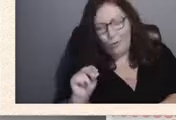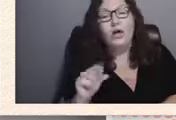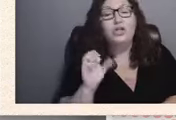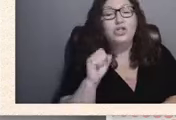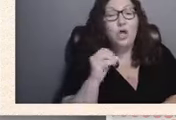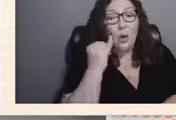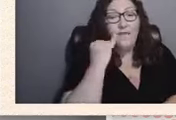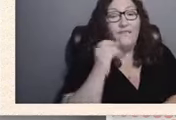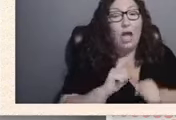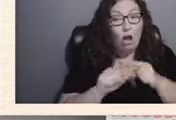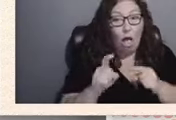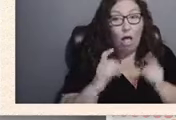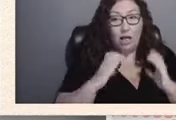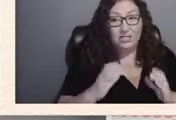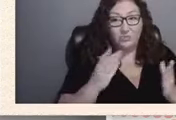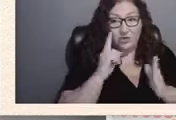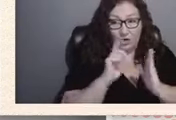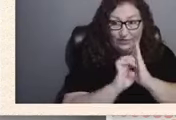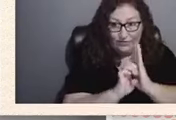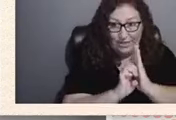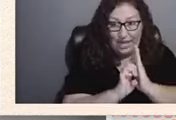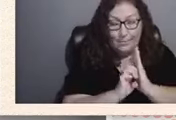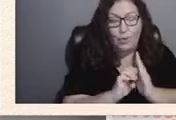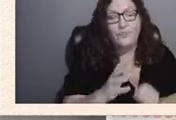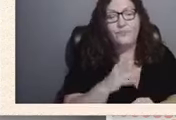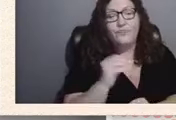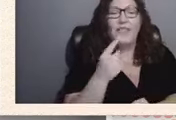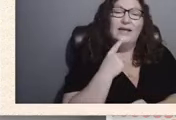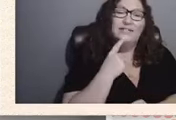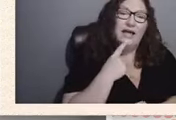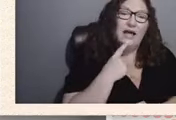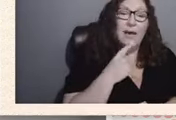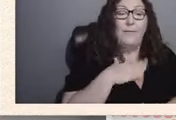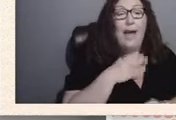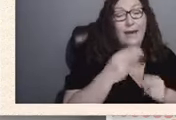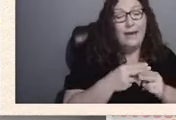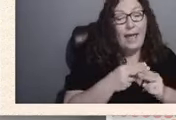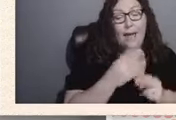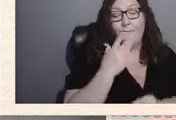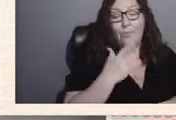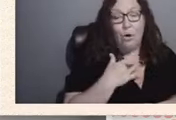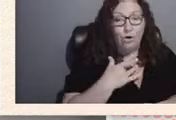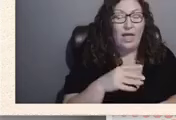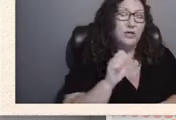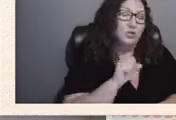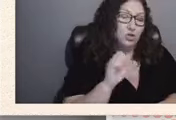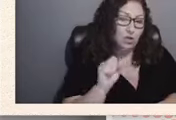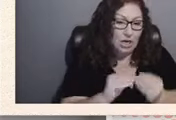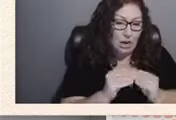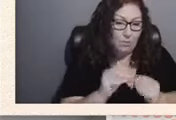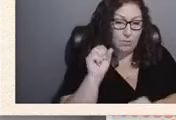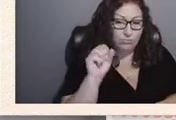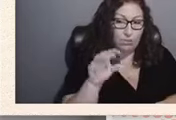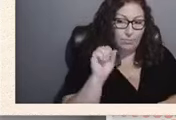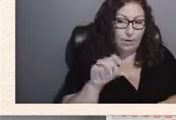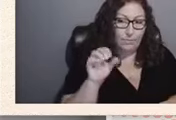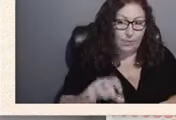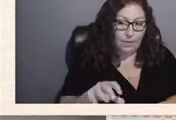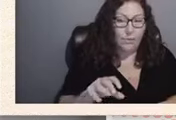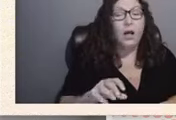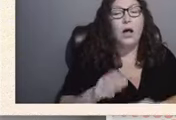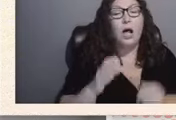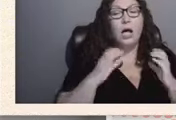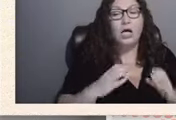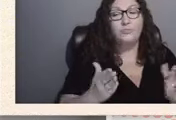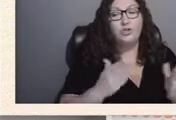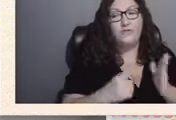customer service, for example, and they said, here's my name, date of birth, social, the customer service rep could